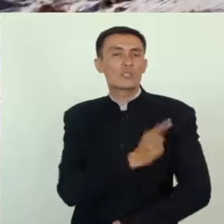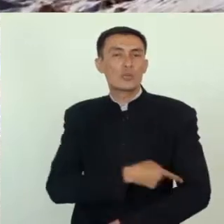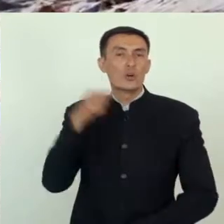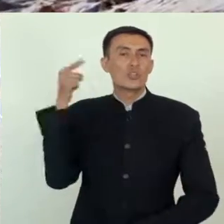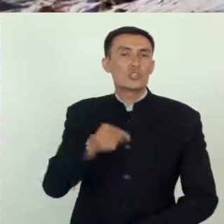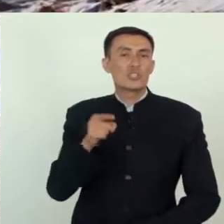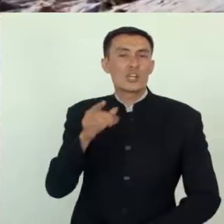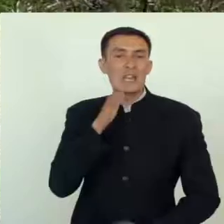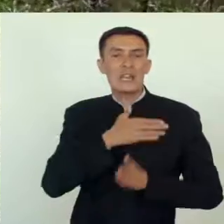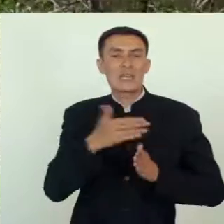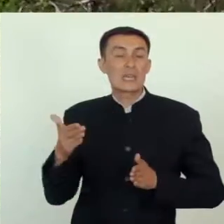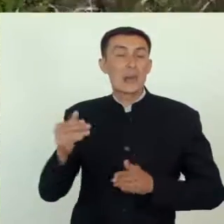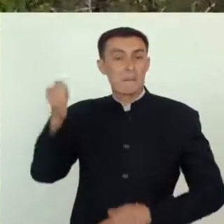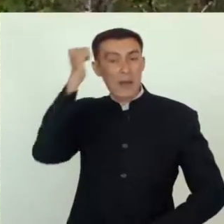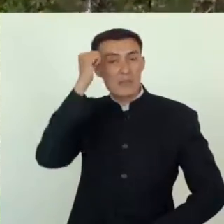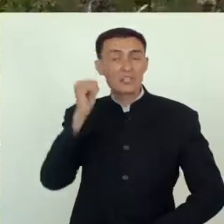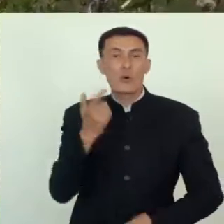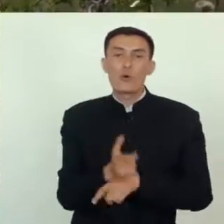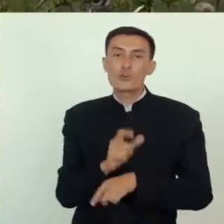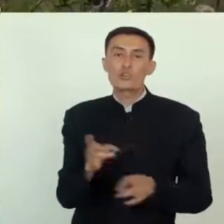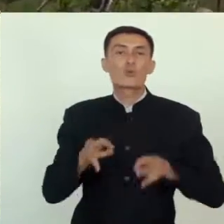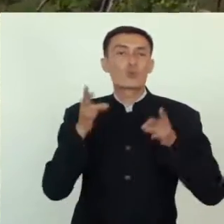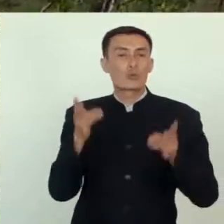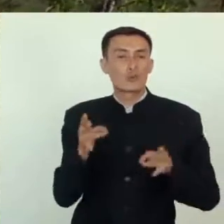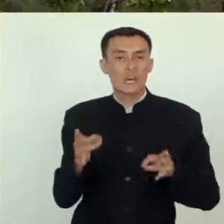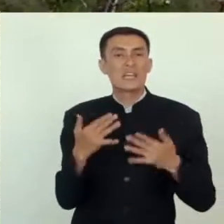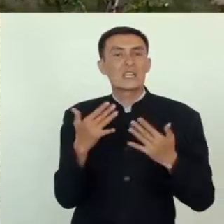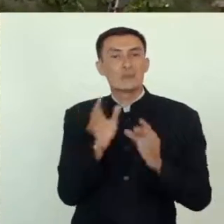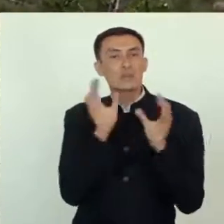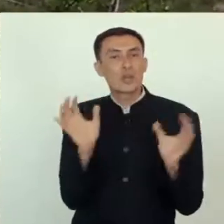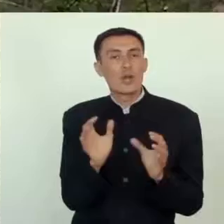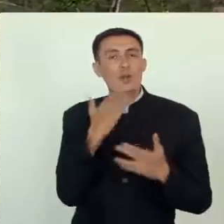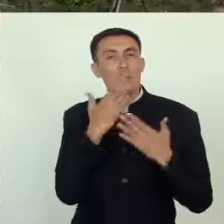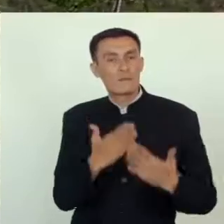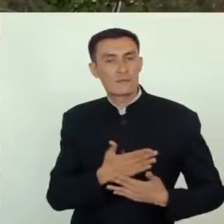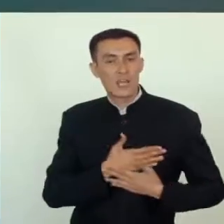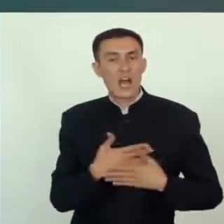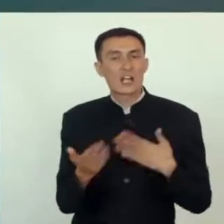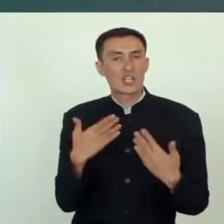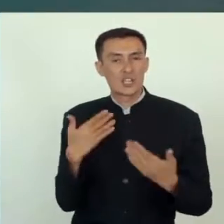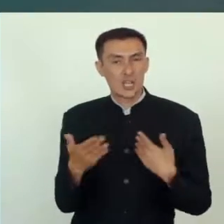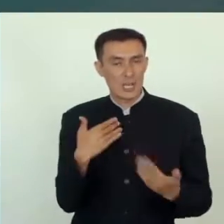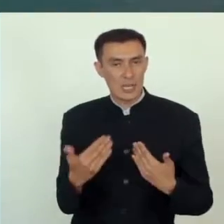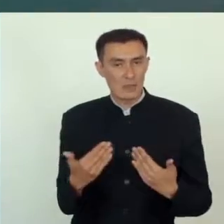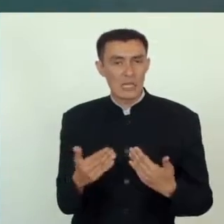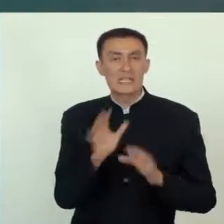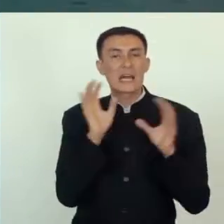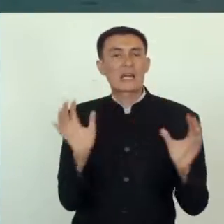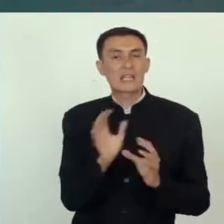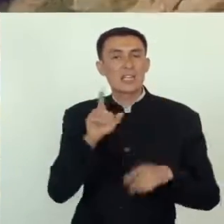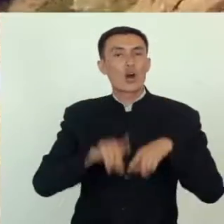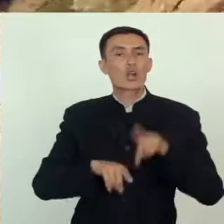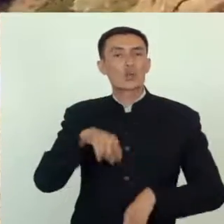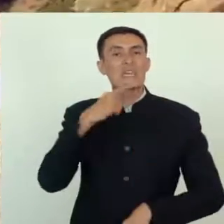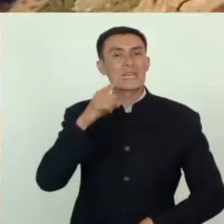is fragile. It needs love and careful, affectionate nurturing. To preserve our mother tongue and to expand its possibilities, we